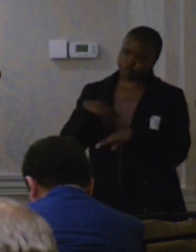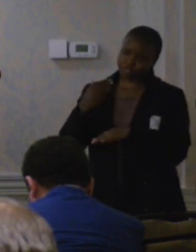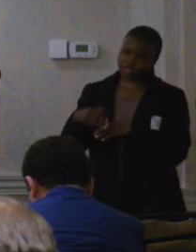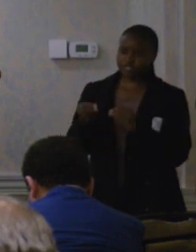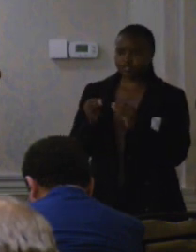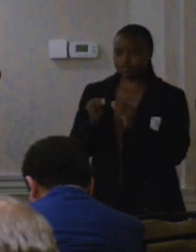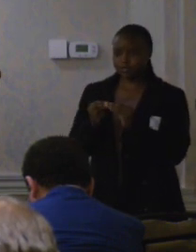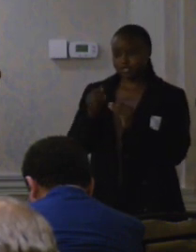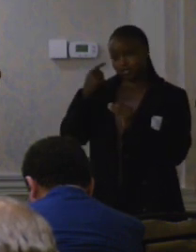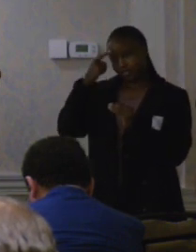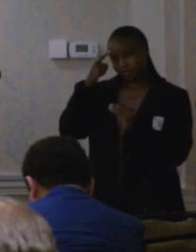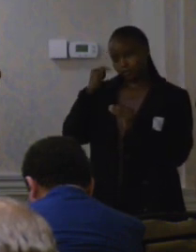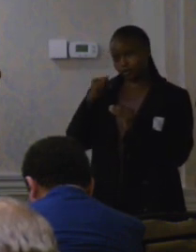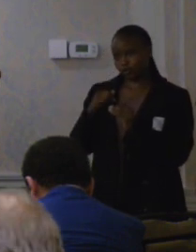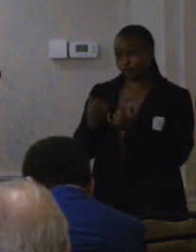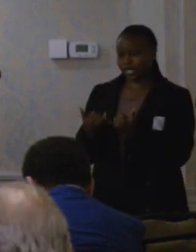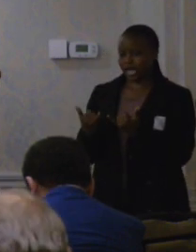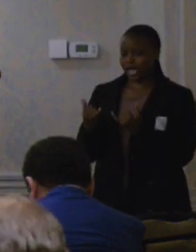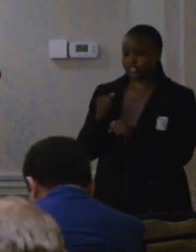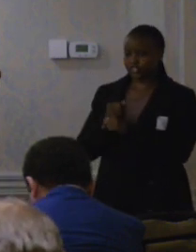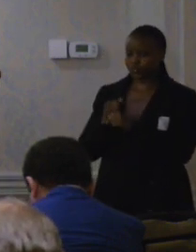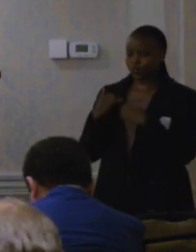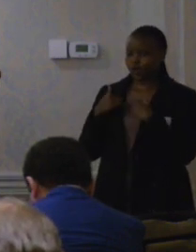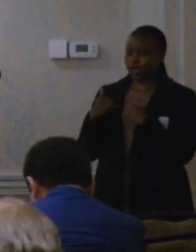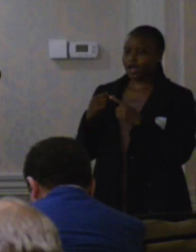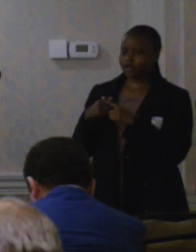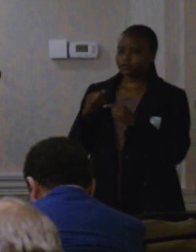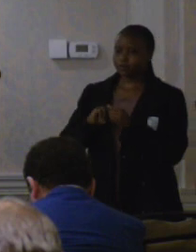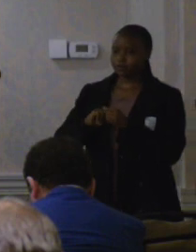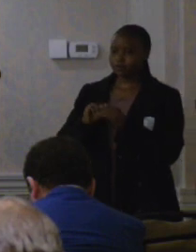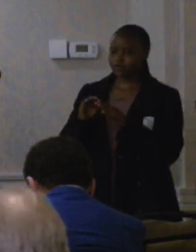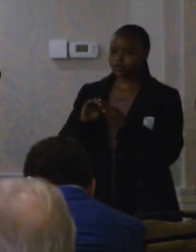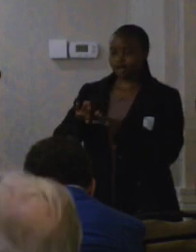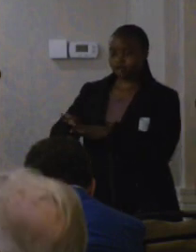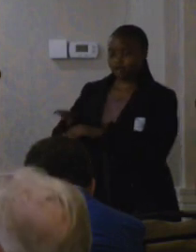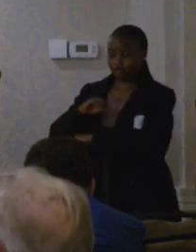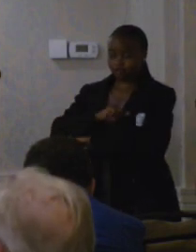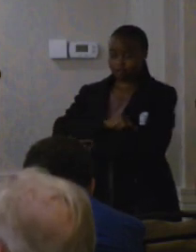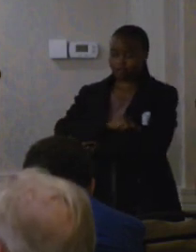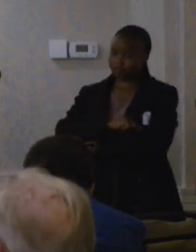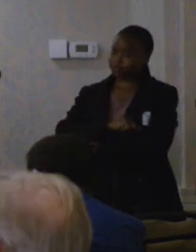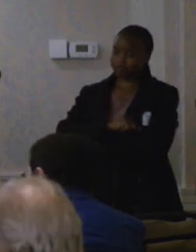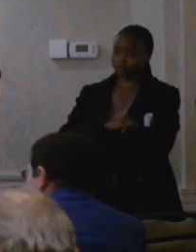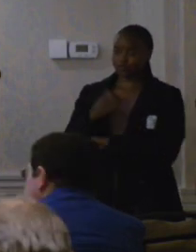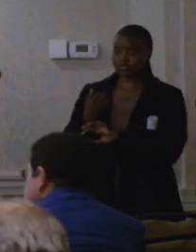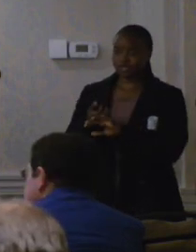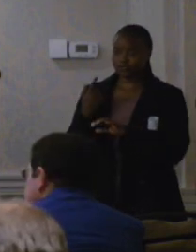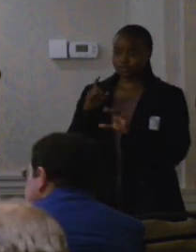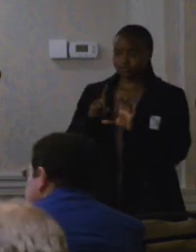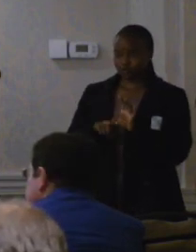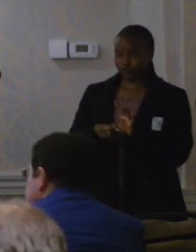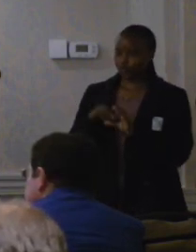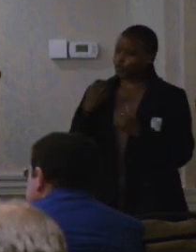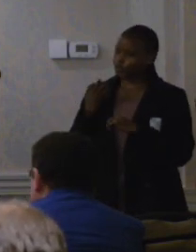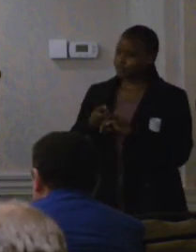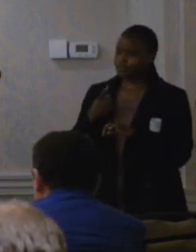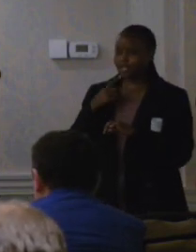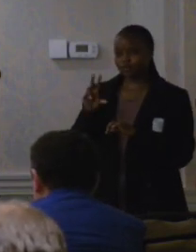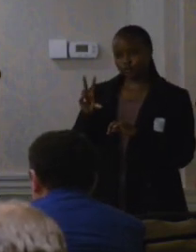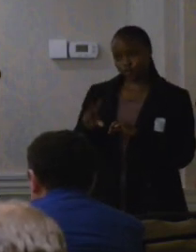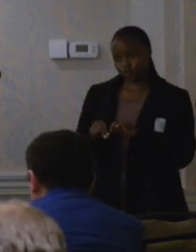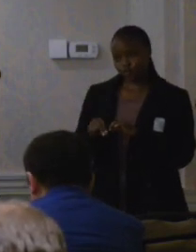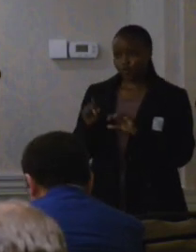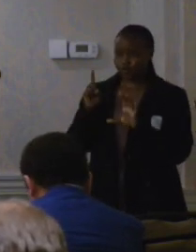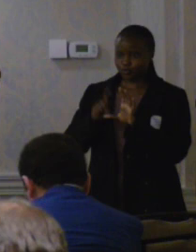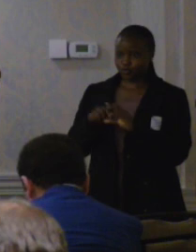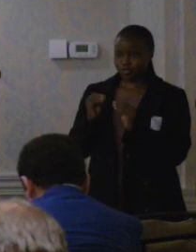because I have urgent tasks that aside from the school manager, and it was quite difficult for them to say no to join in the